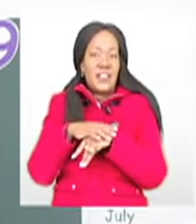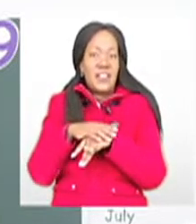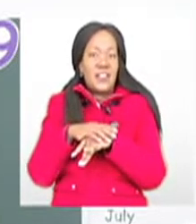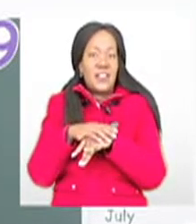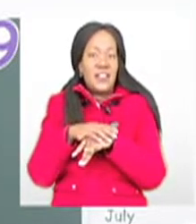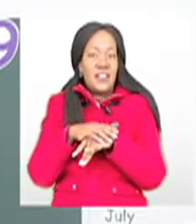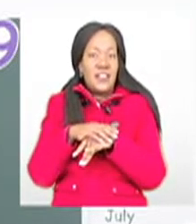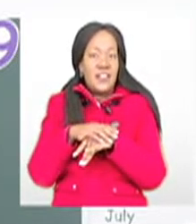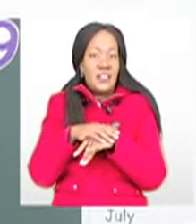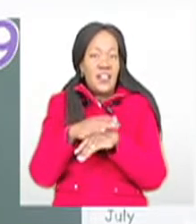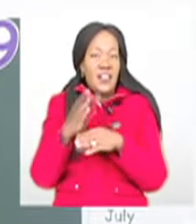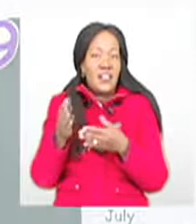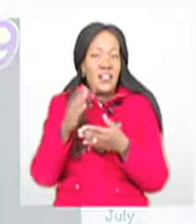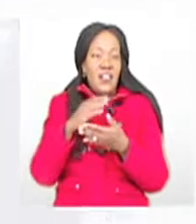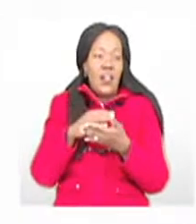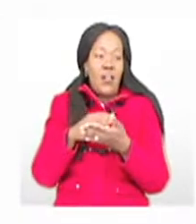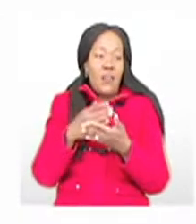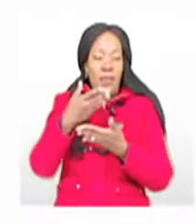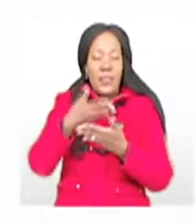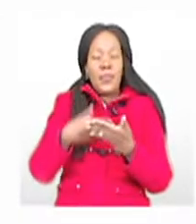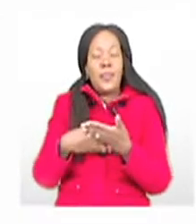the worksheet again.